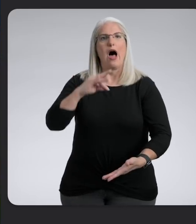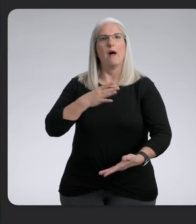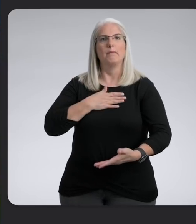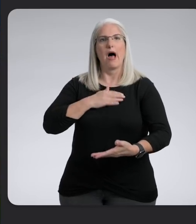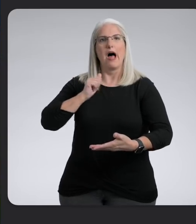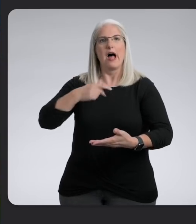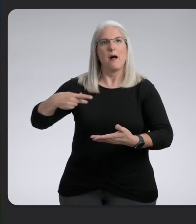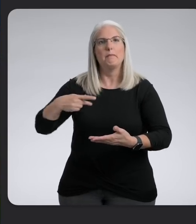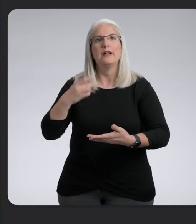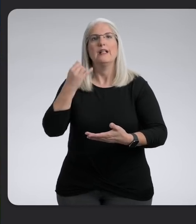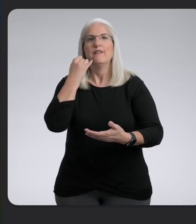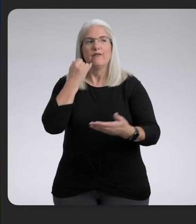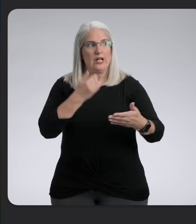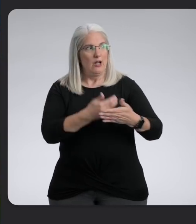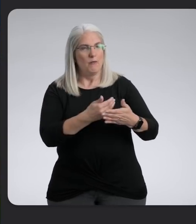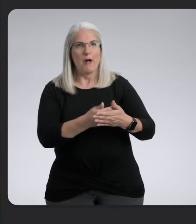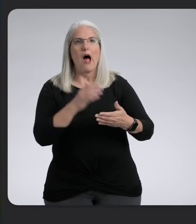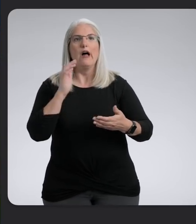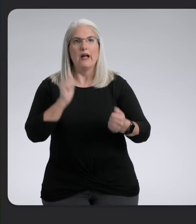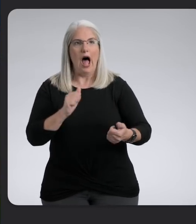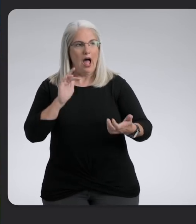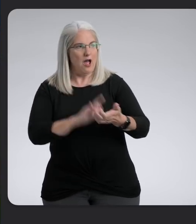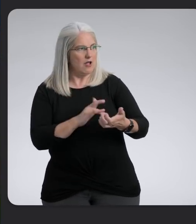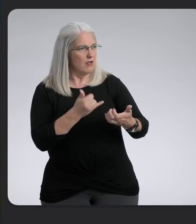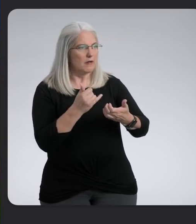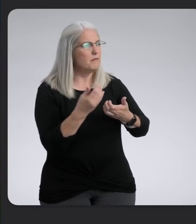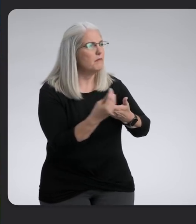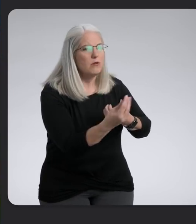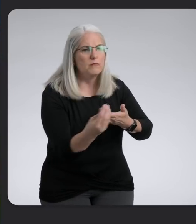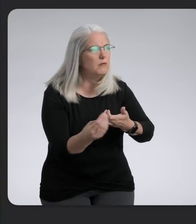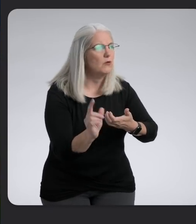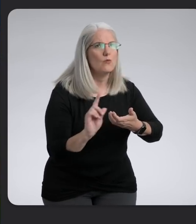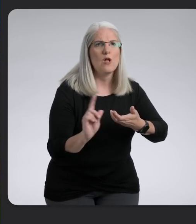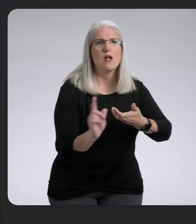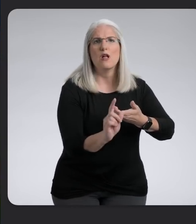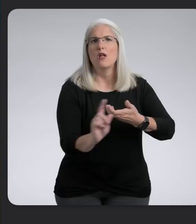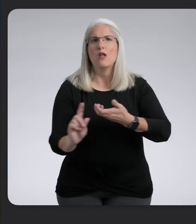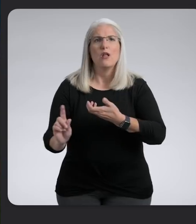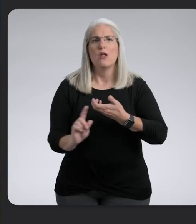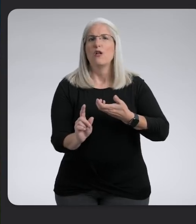nearby, just choose Play Sound. Listen for the chirp, whether they're in their case or out.